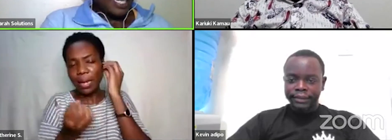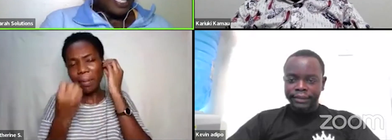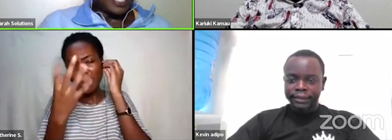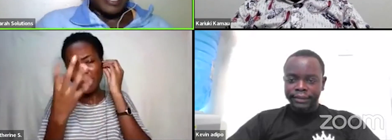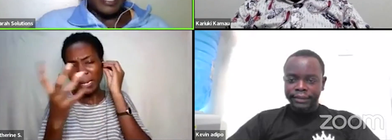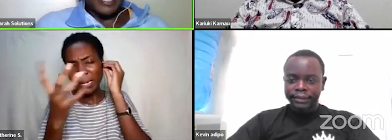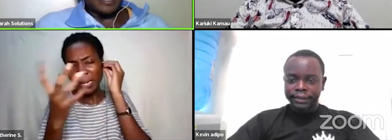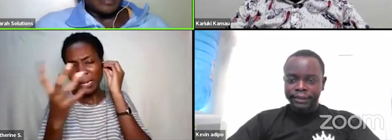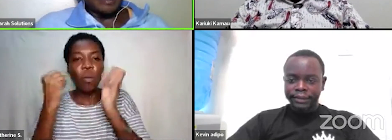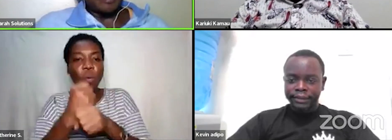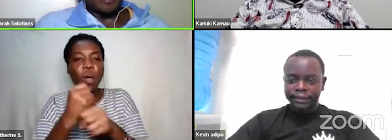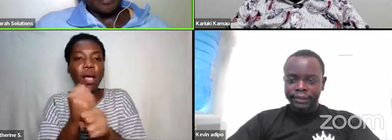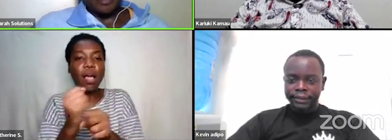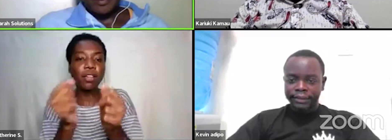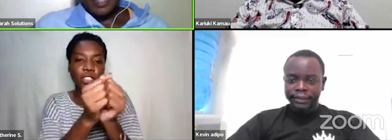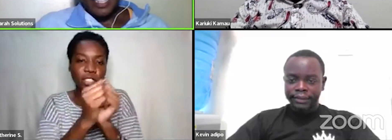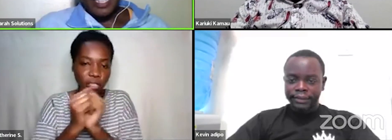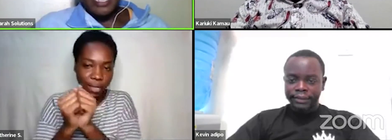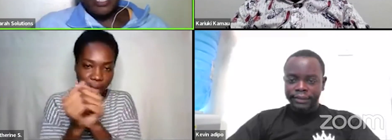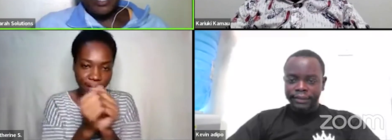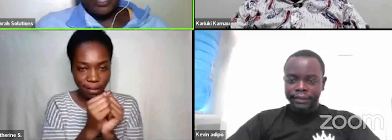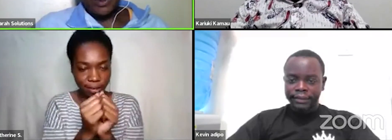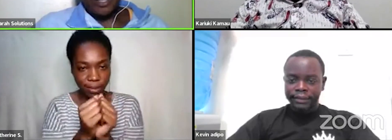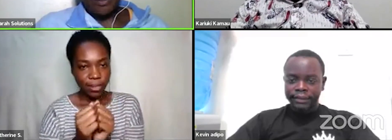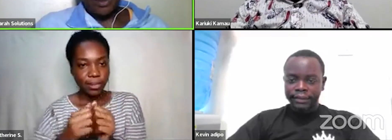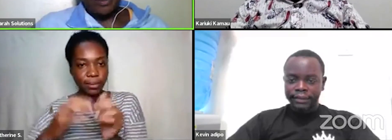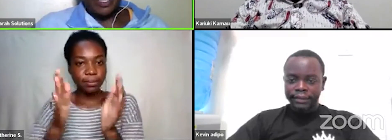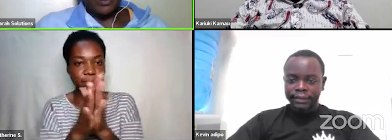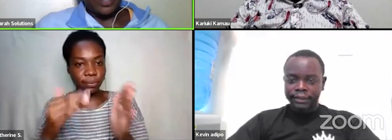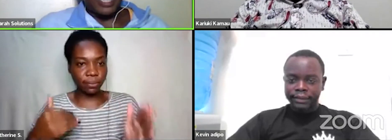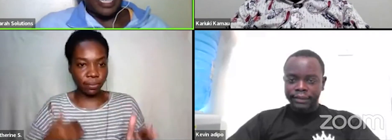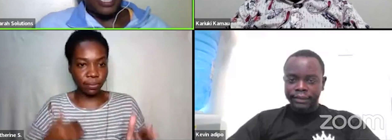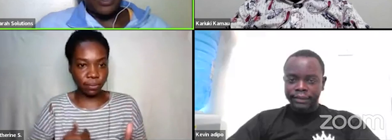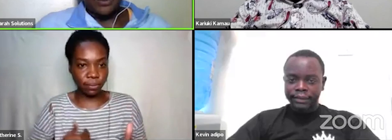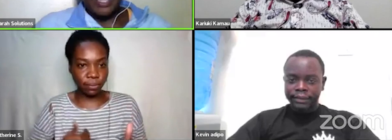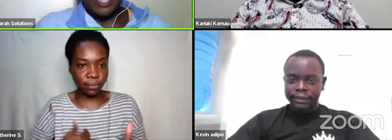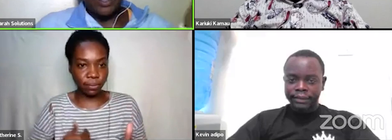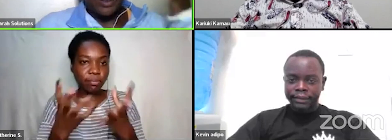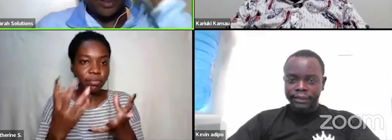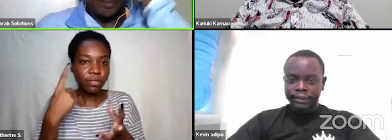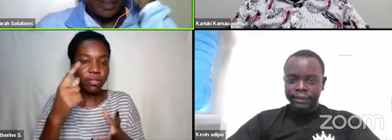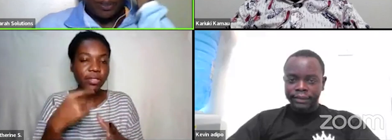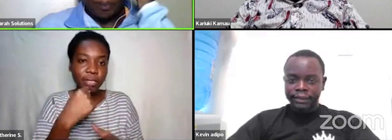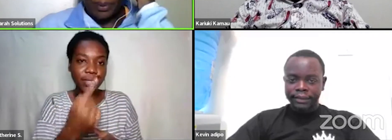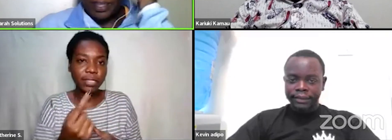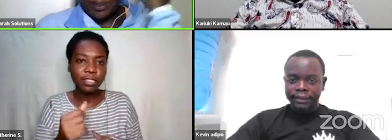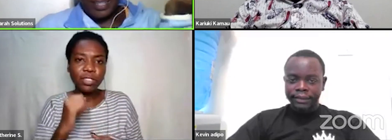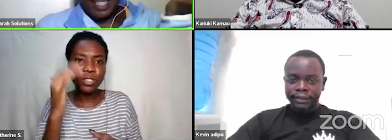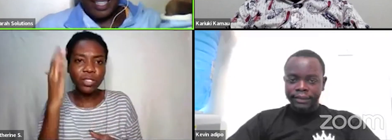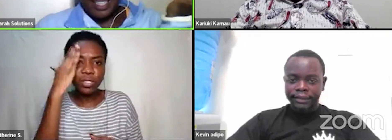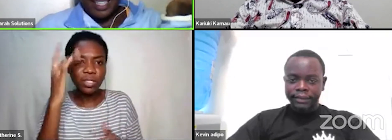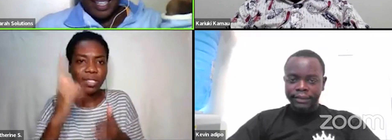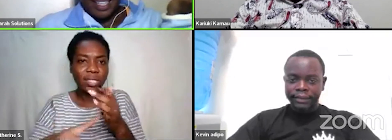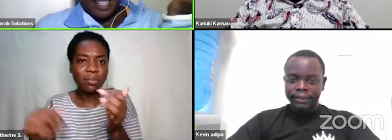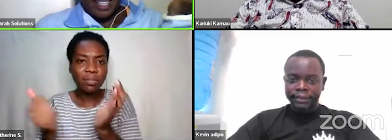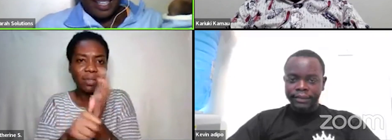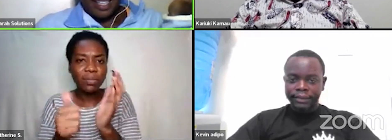together. And he has a lot to give. Oh my God. I don't know what is wrong with my computer